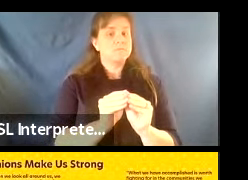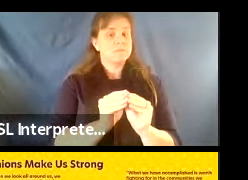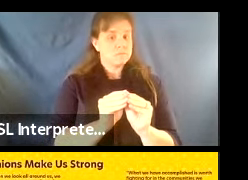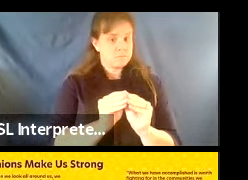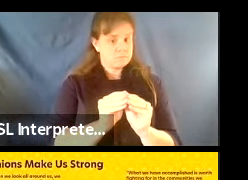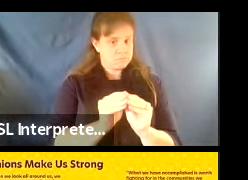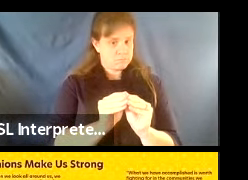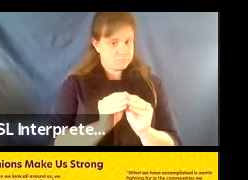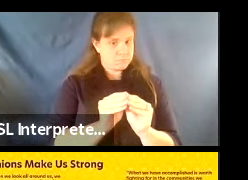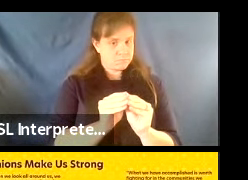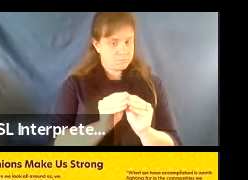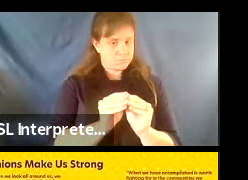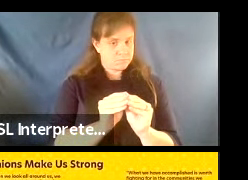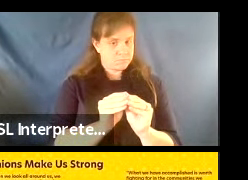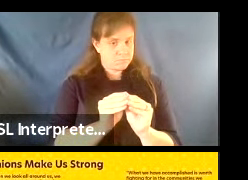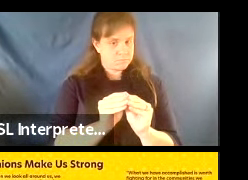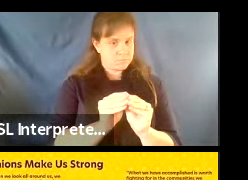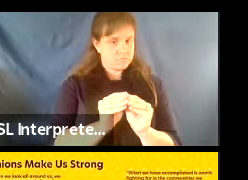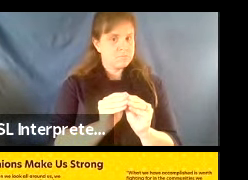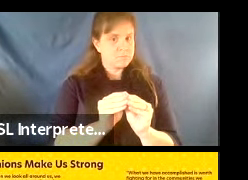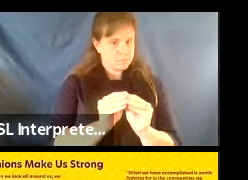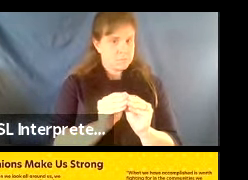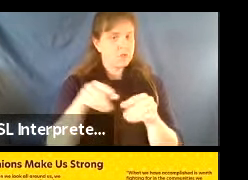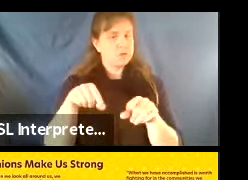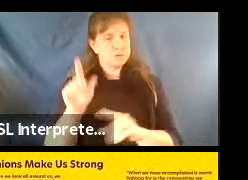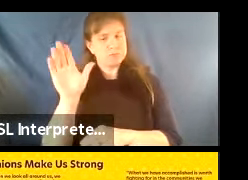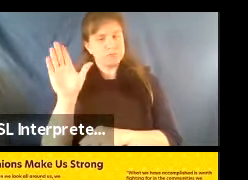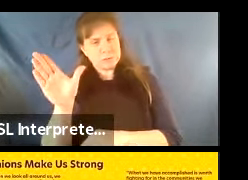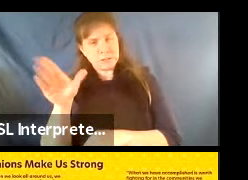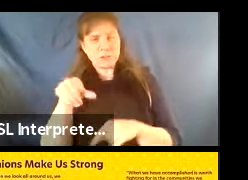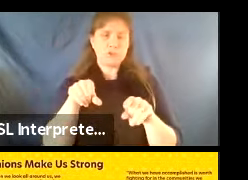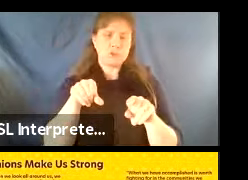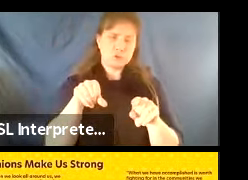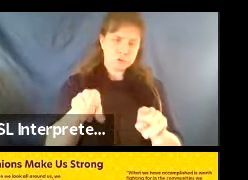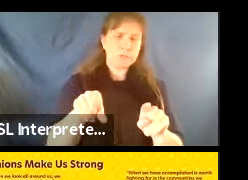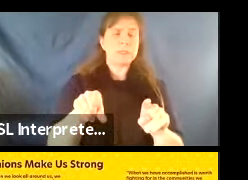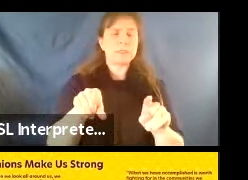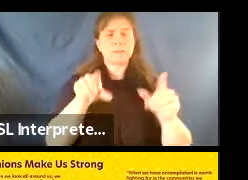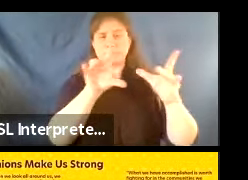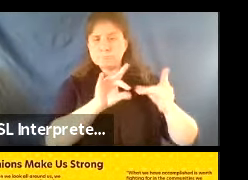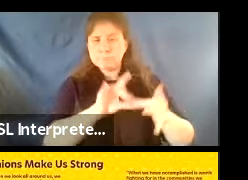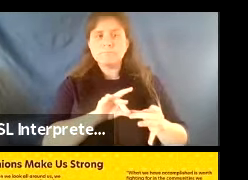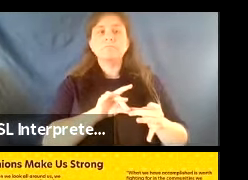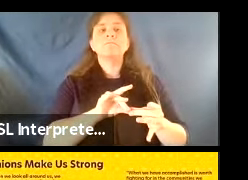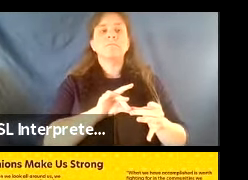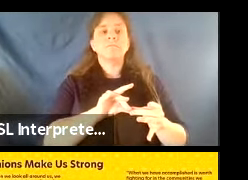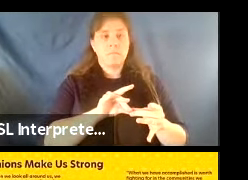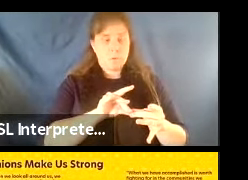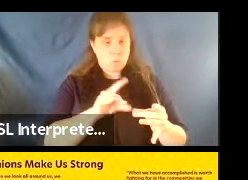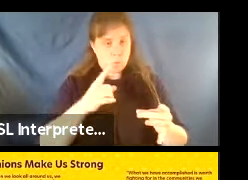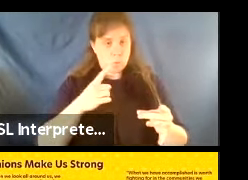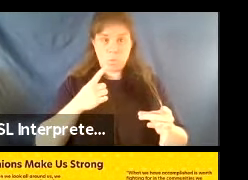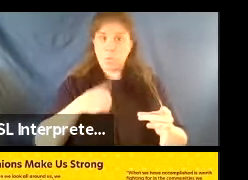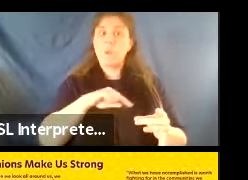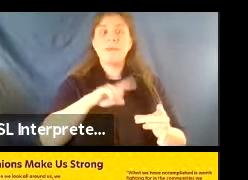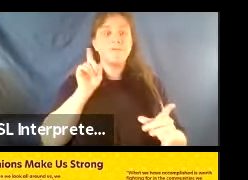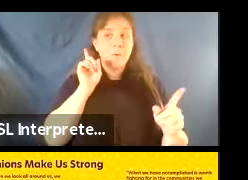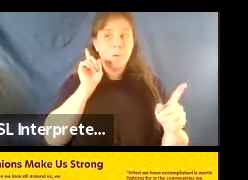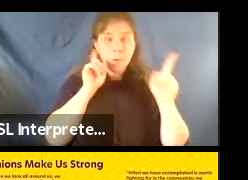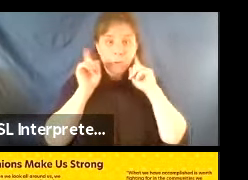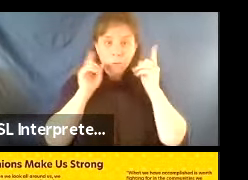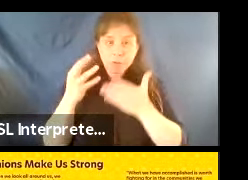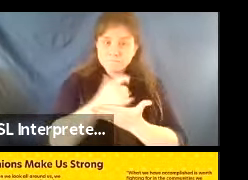of the presentations and conversations you're going to hear, we're going to touch on, we've heard many questions about what